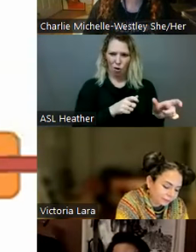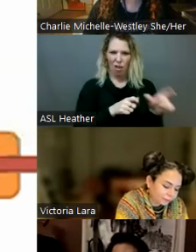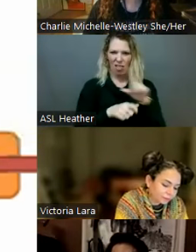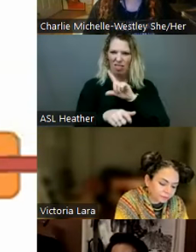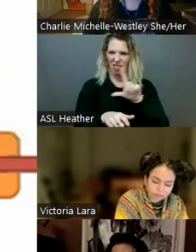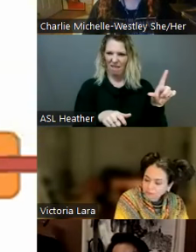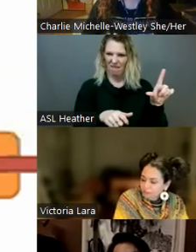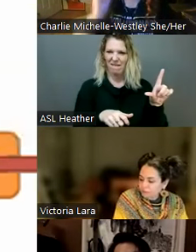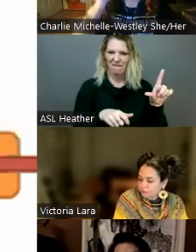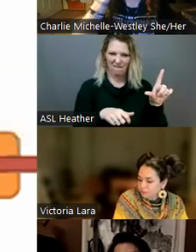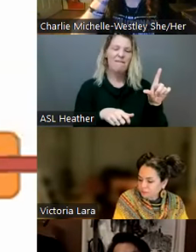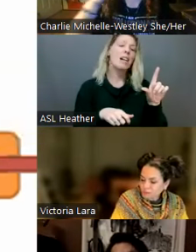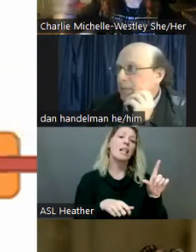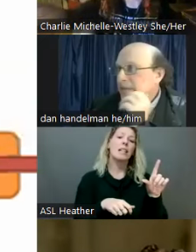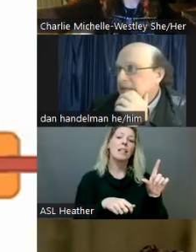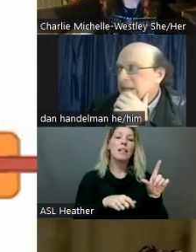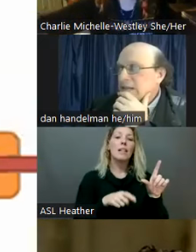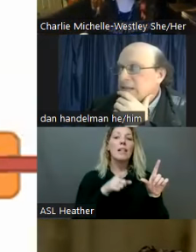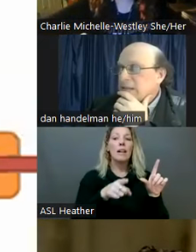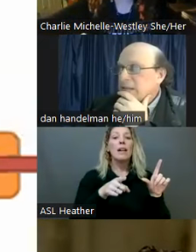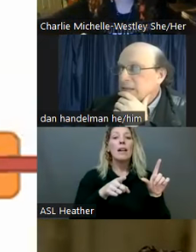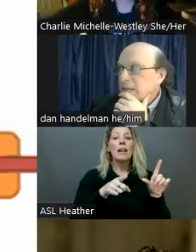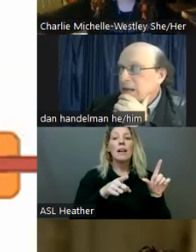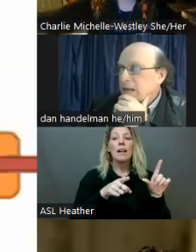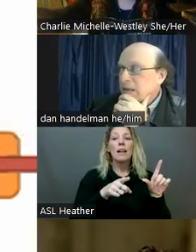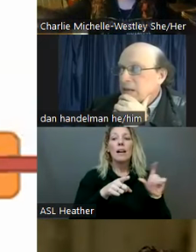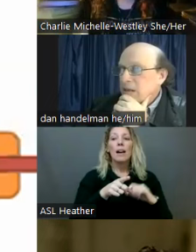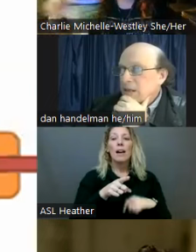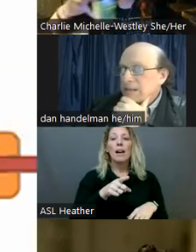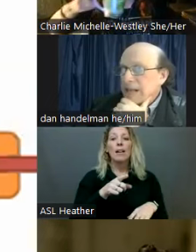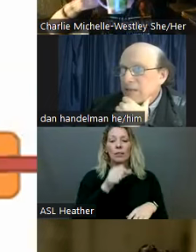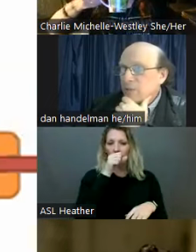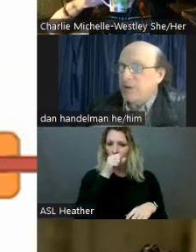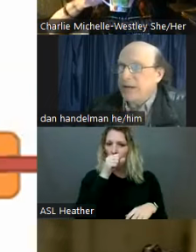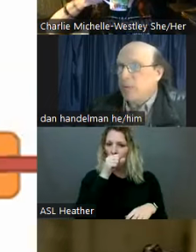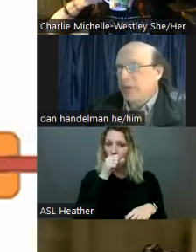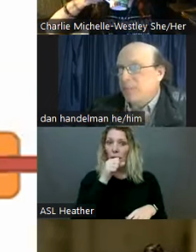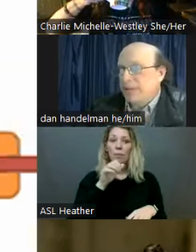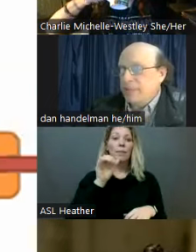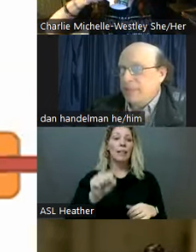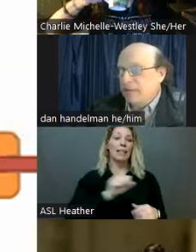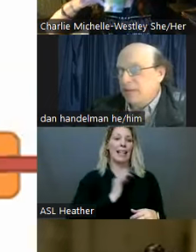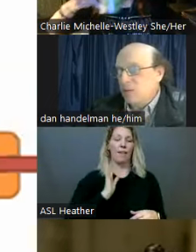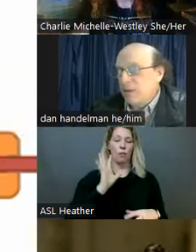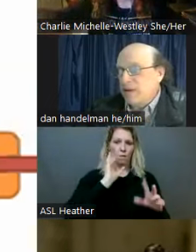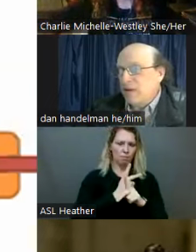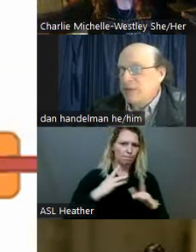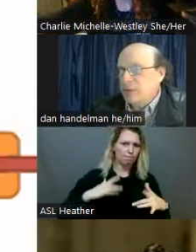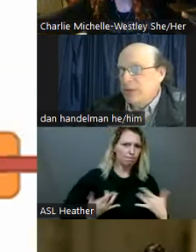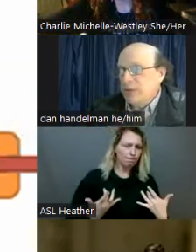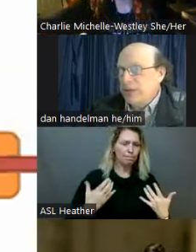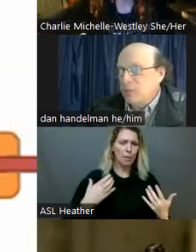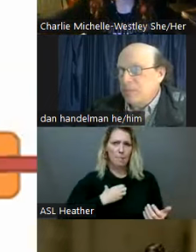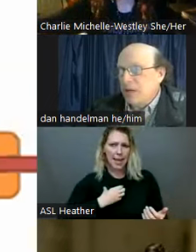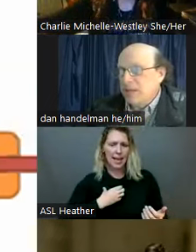side. And preliminary investigations, the staff will find out what the complaint's about, whether the officer's